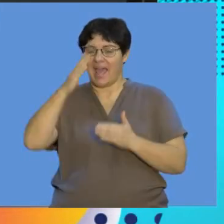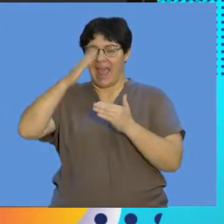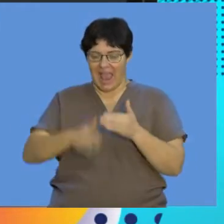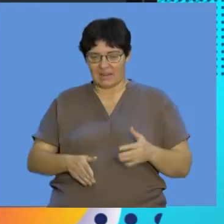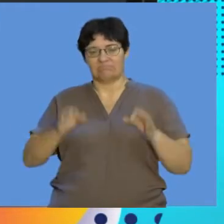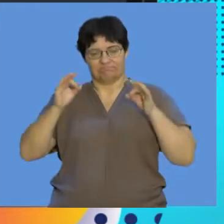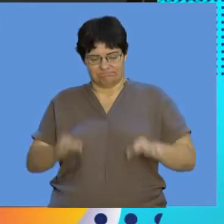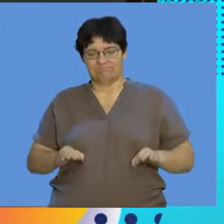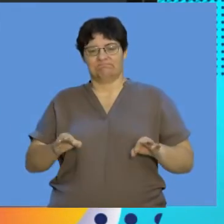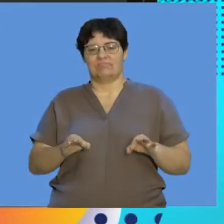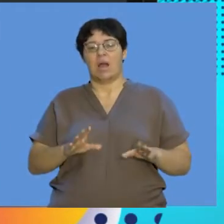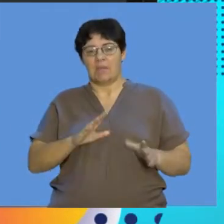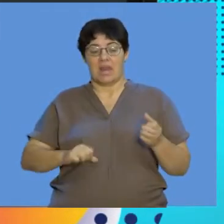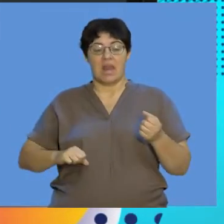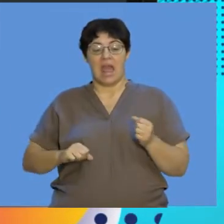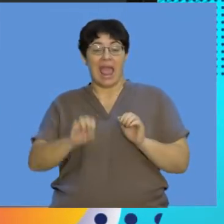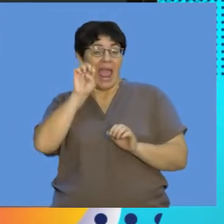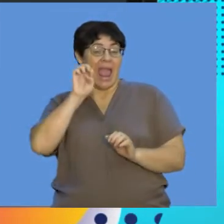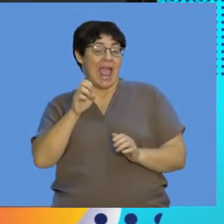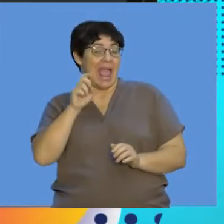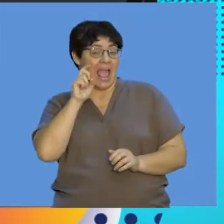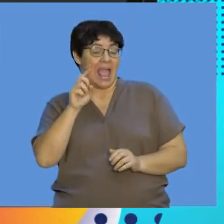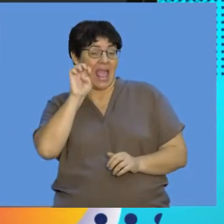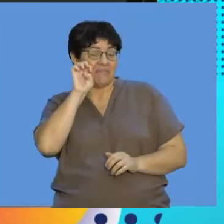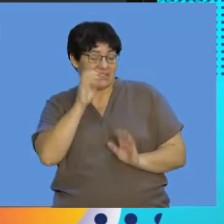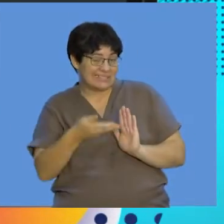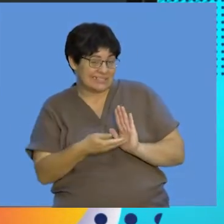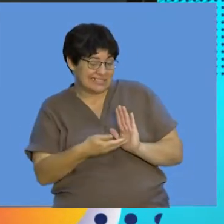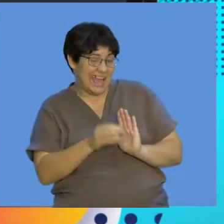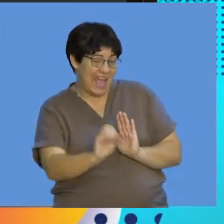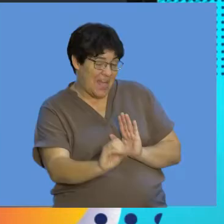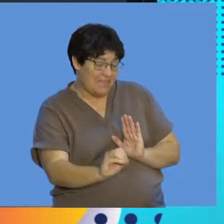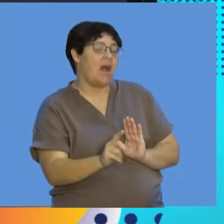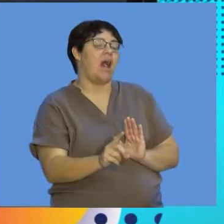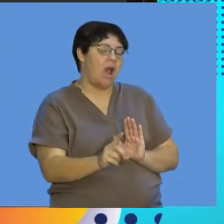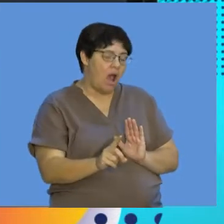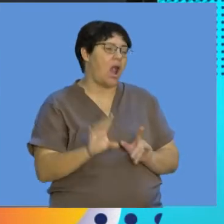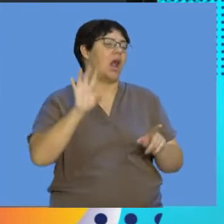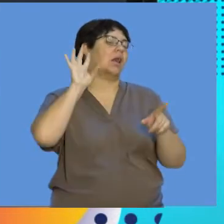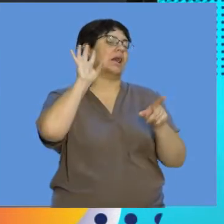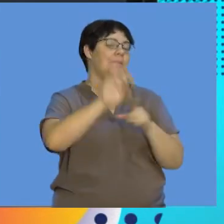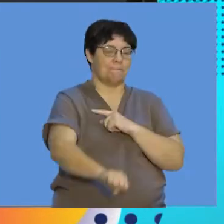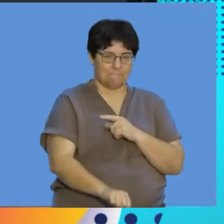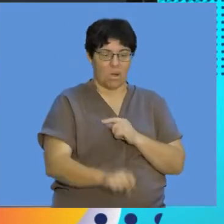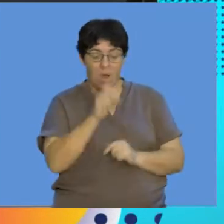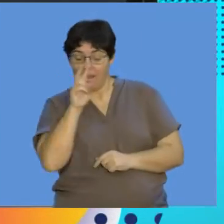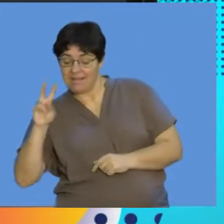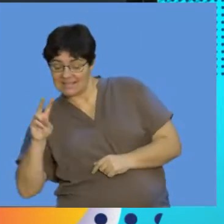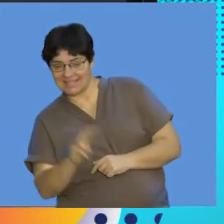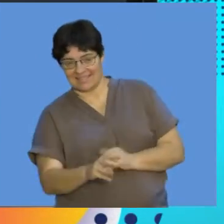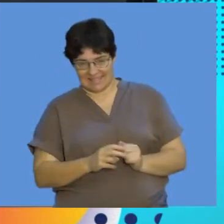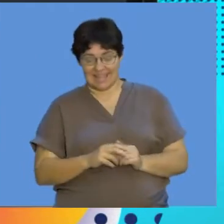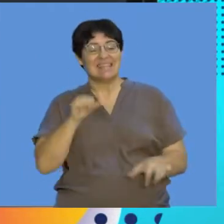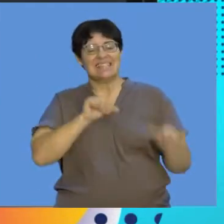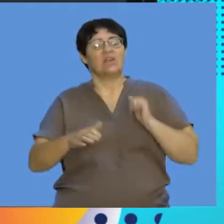be supporting evidence. It is the inquiry, nature of science. That's how science is all about. Hence, we always want to